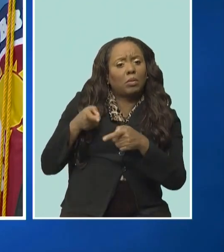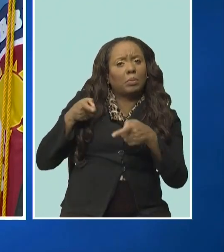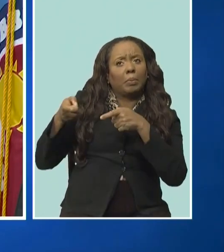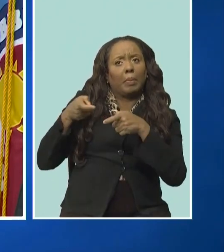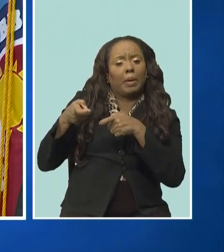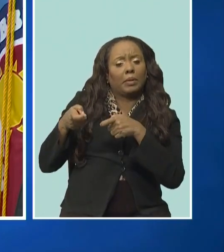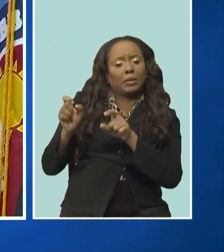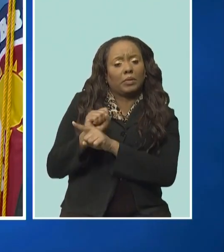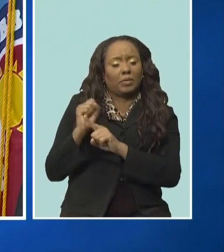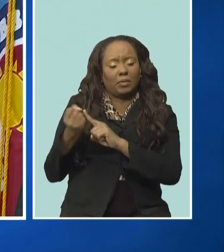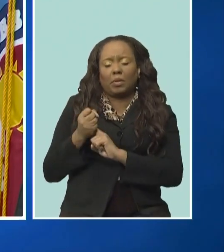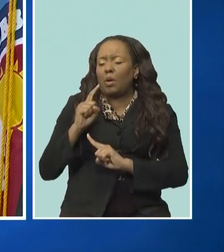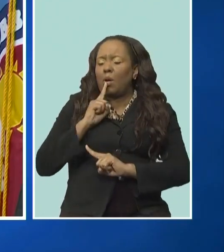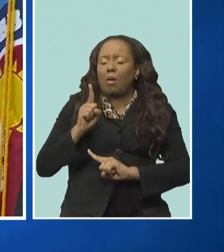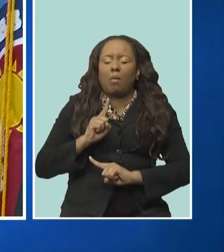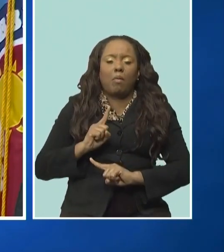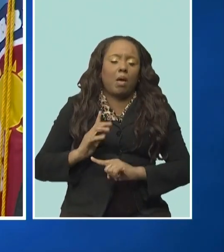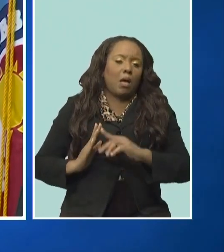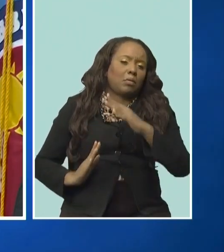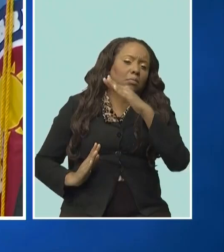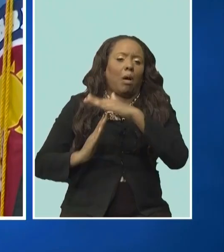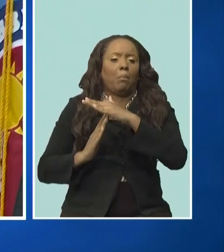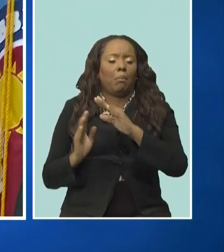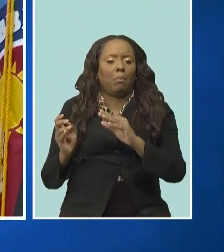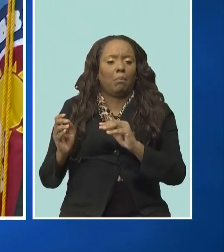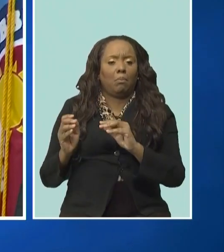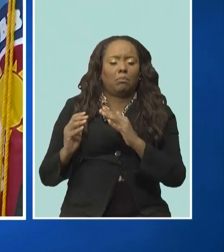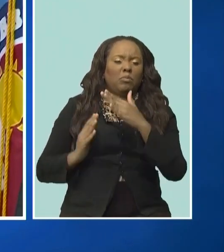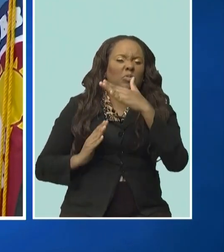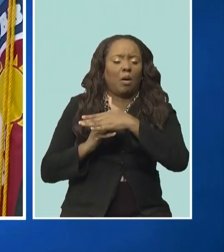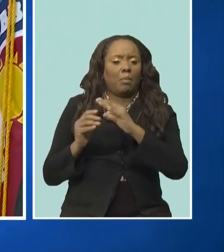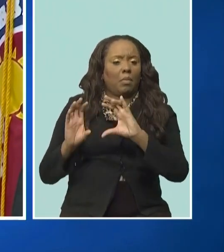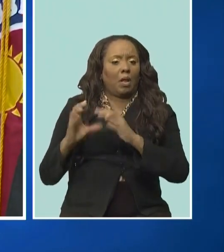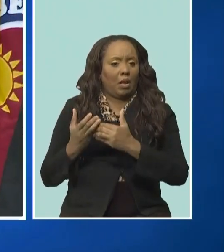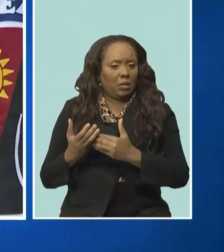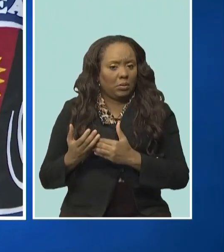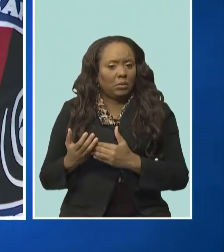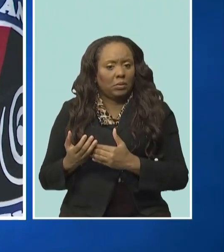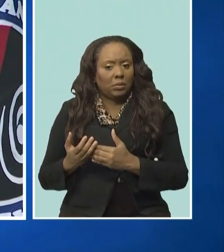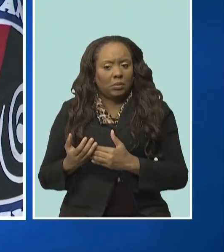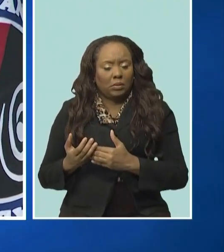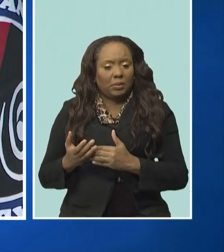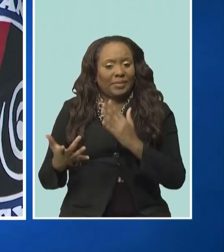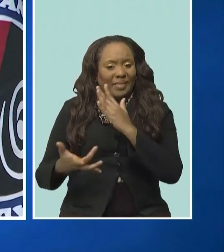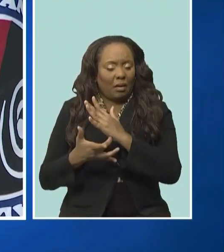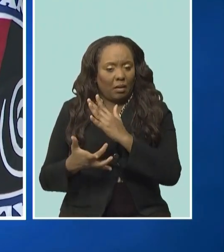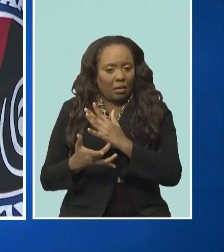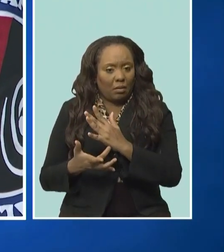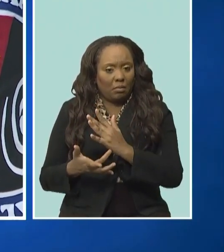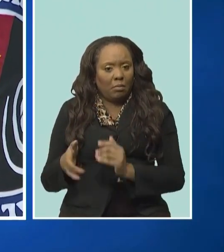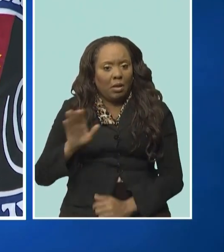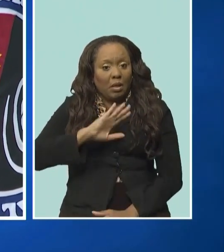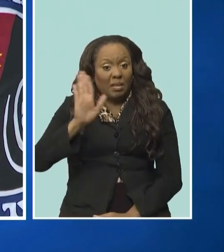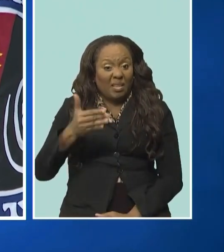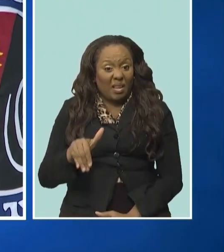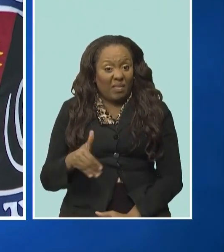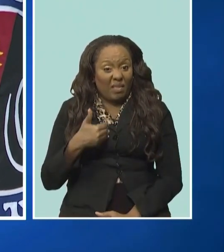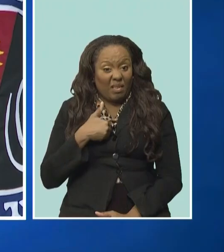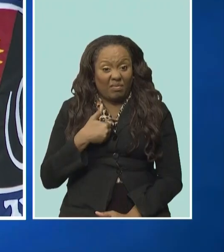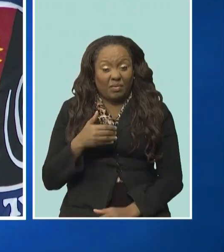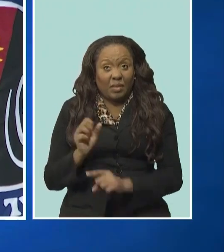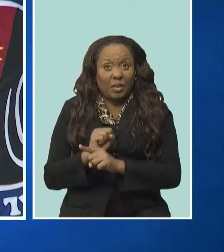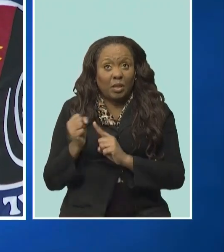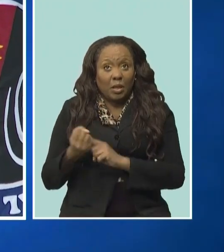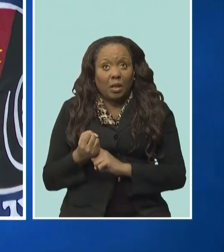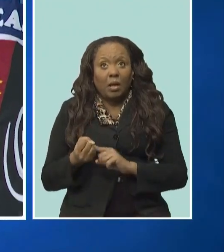is state of the art. We've never really had situations where we could do this routinely, turn on